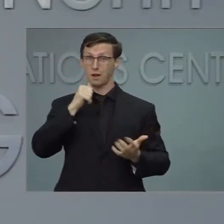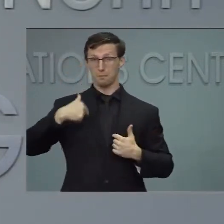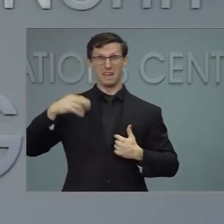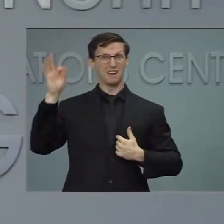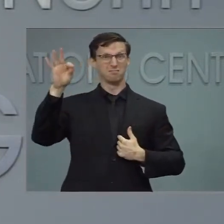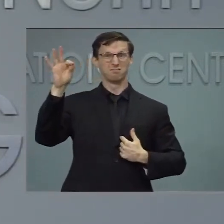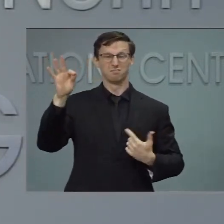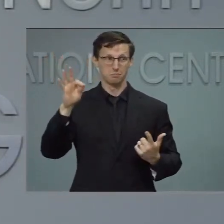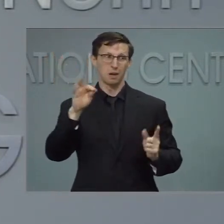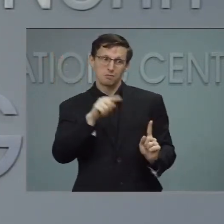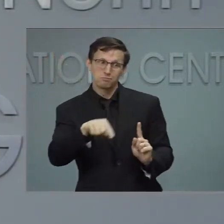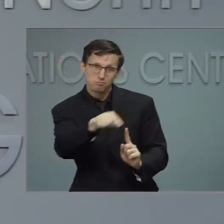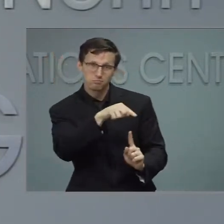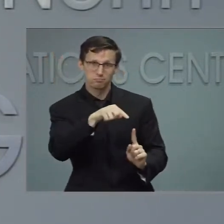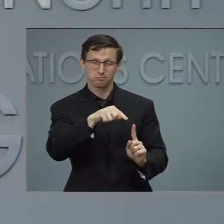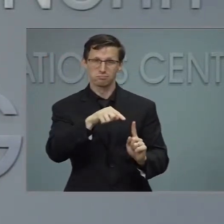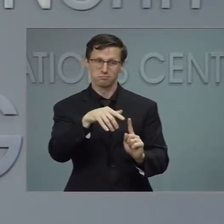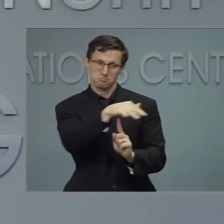Next question, please.